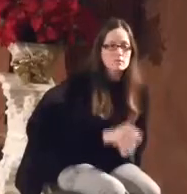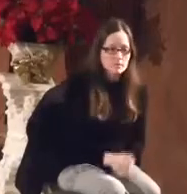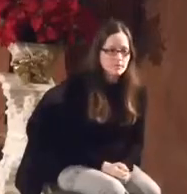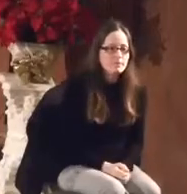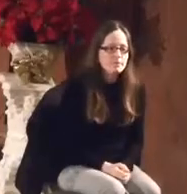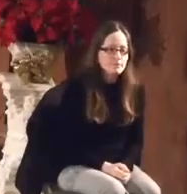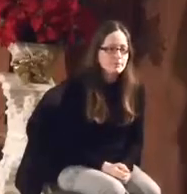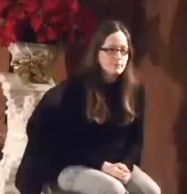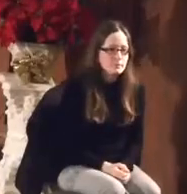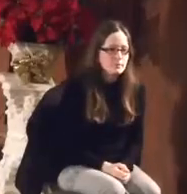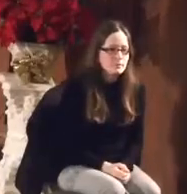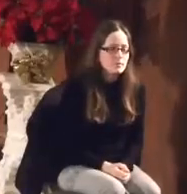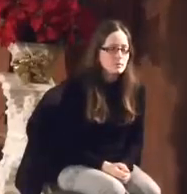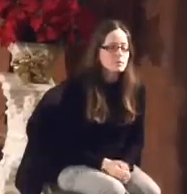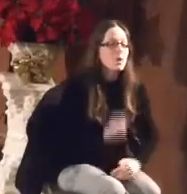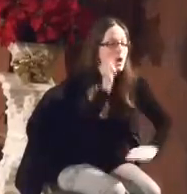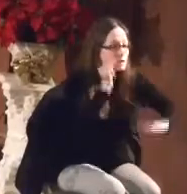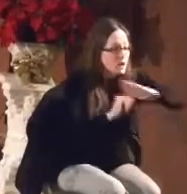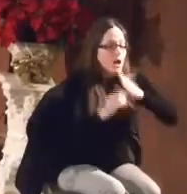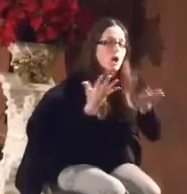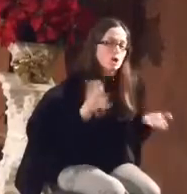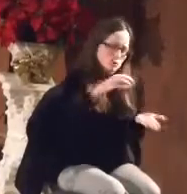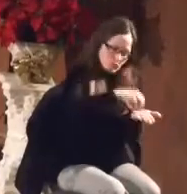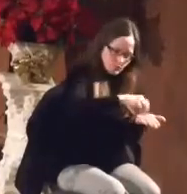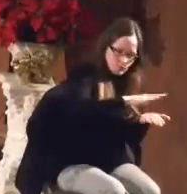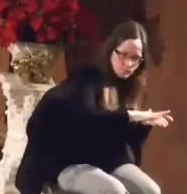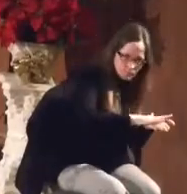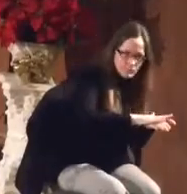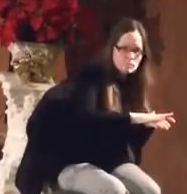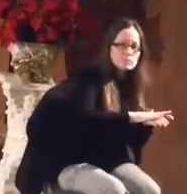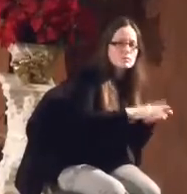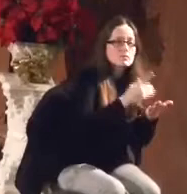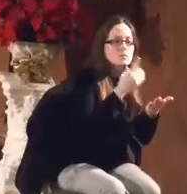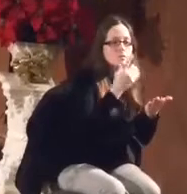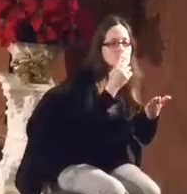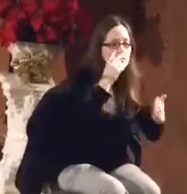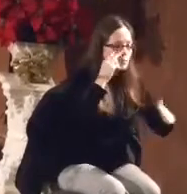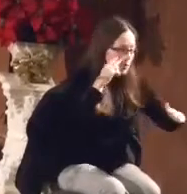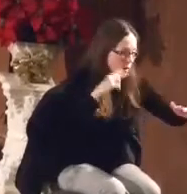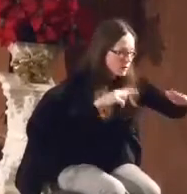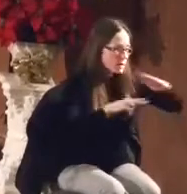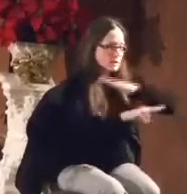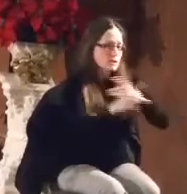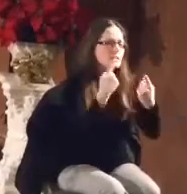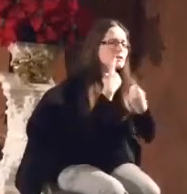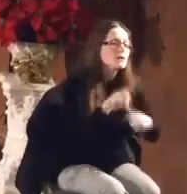records a prophecy that announces the birth of the Messianic King.